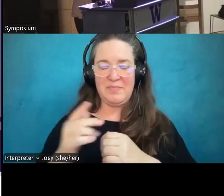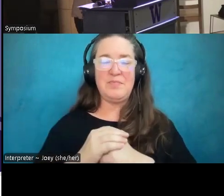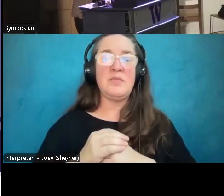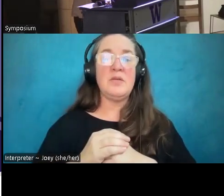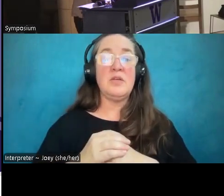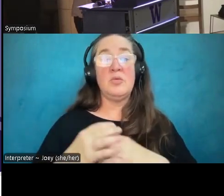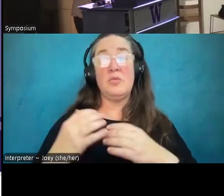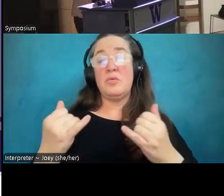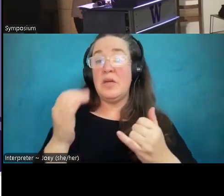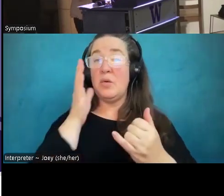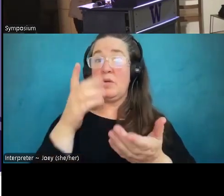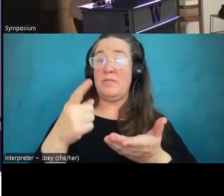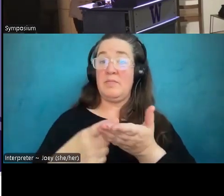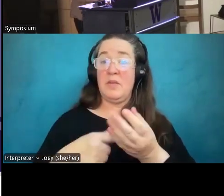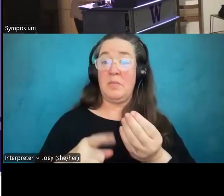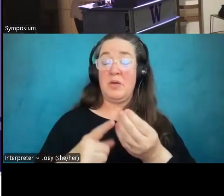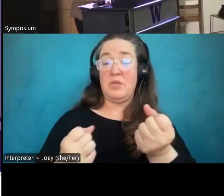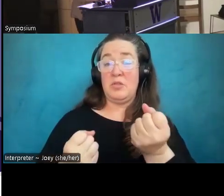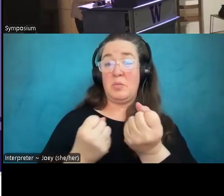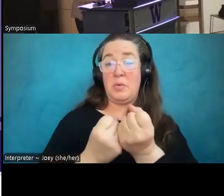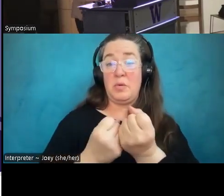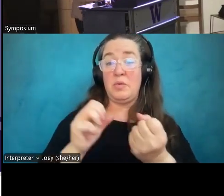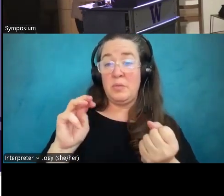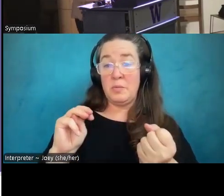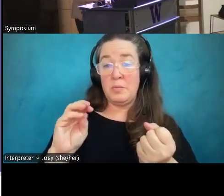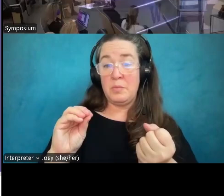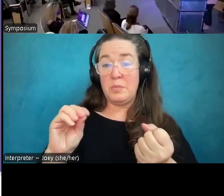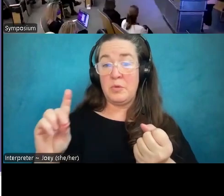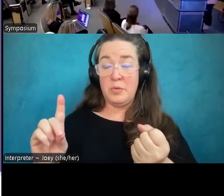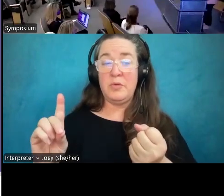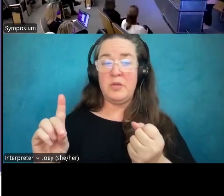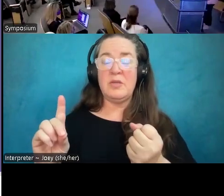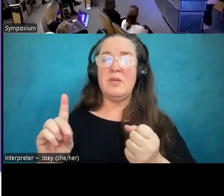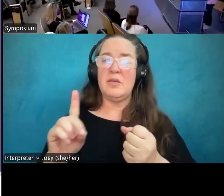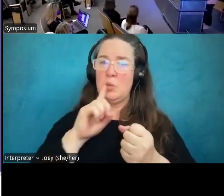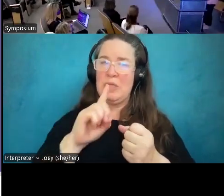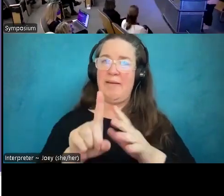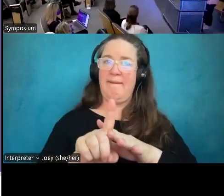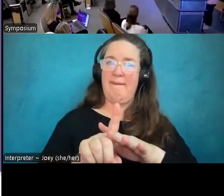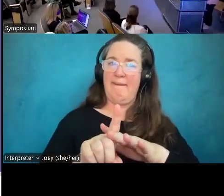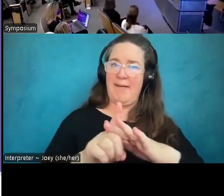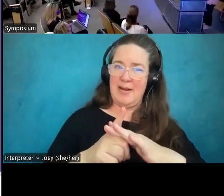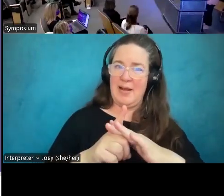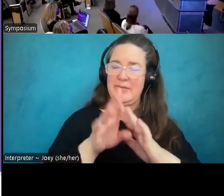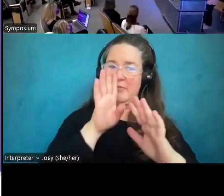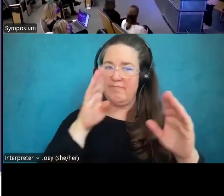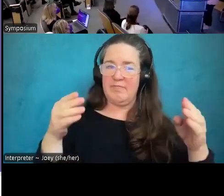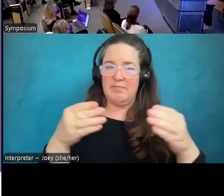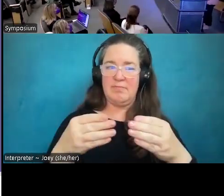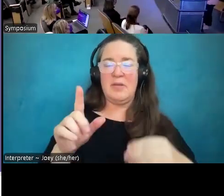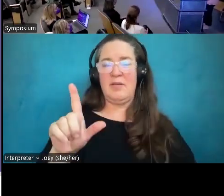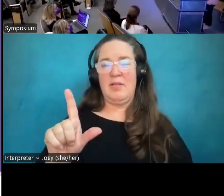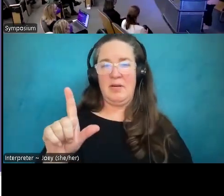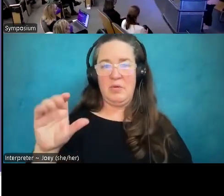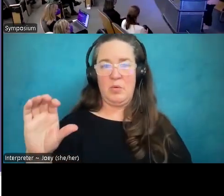about supporting your mood in the context of long COVID. So first, I just want